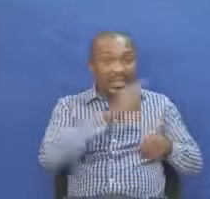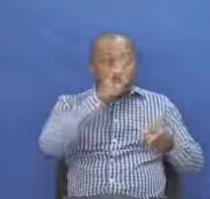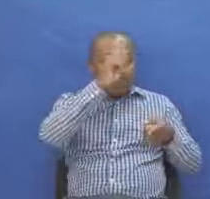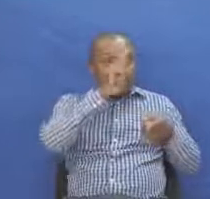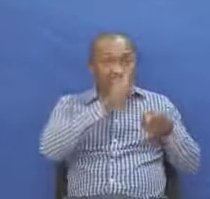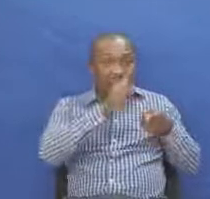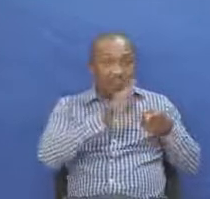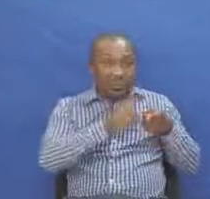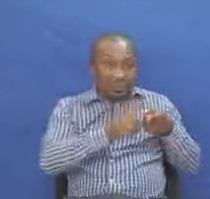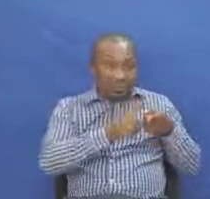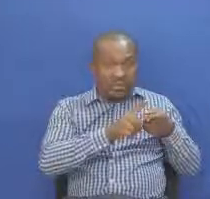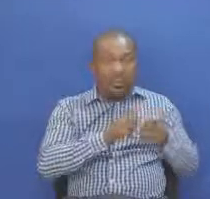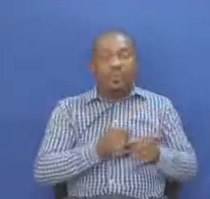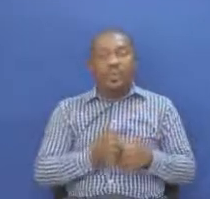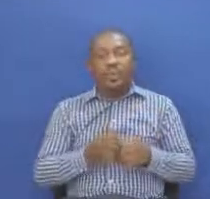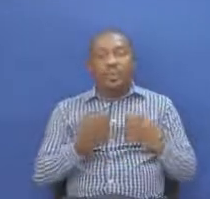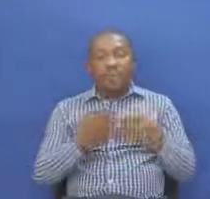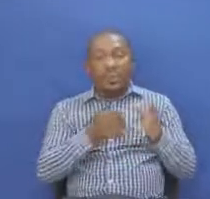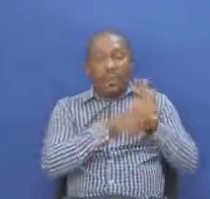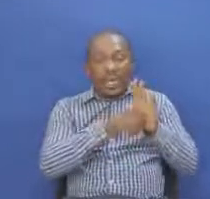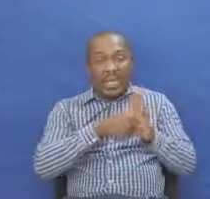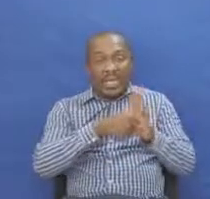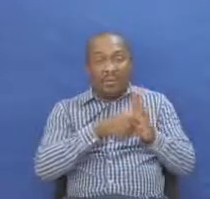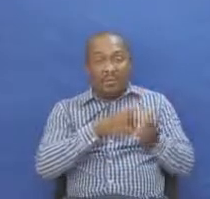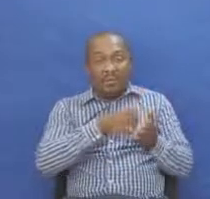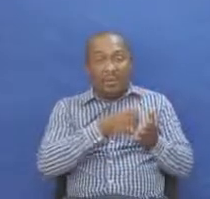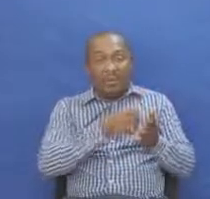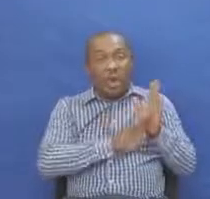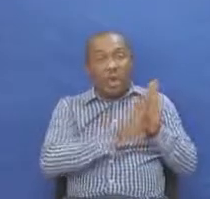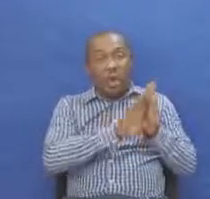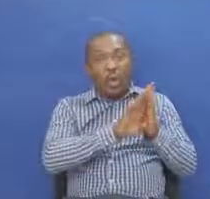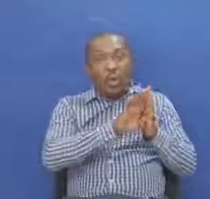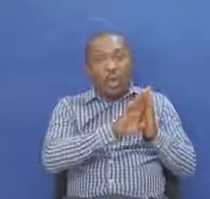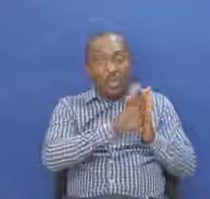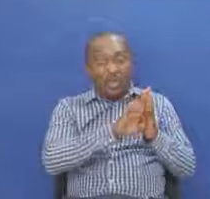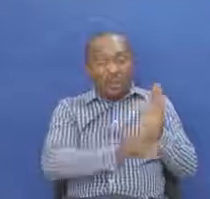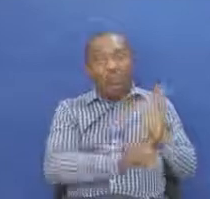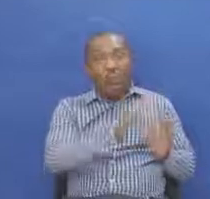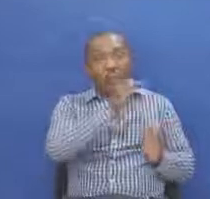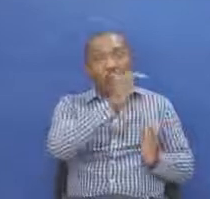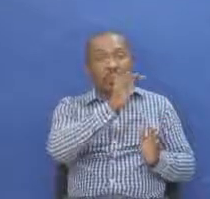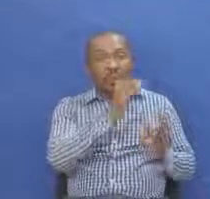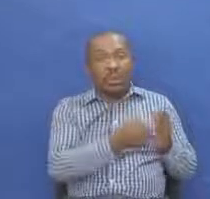So a negative growth occurs